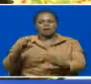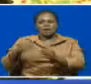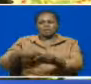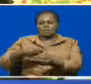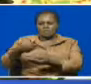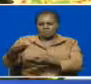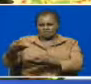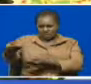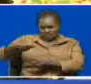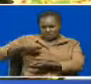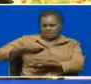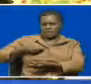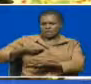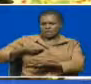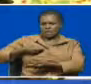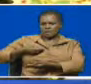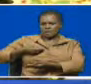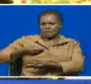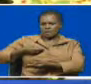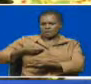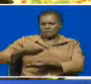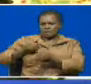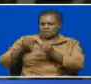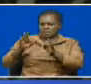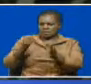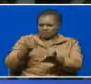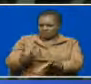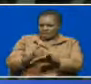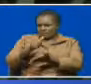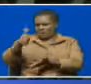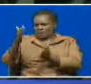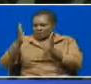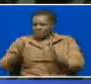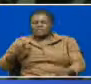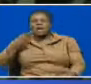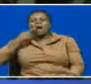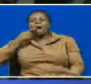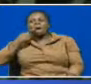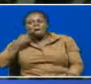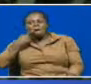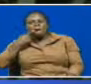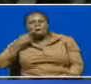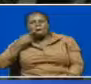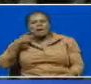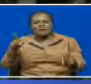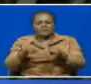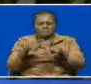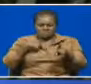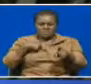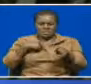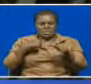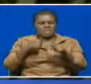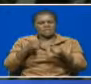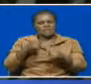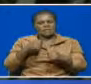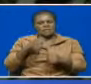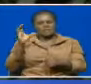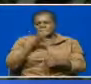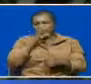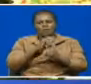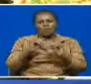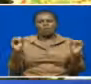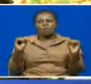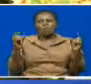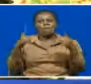take, whereby if I try to help another addict to get sober, I also remain sober.